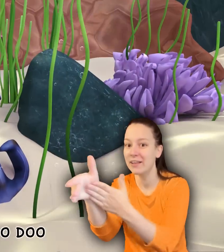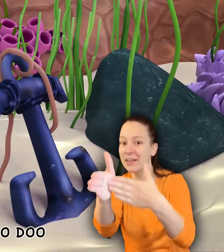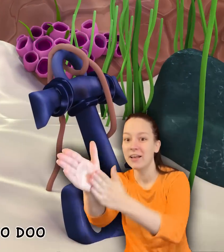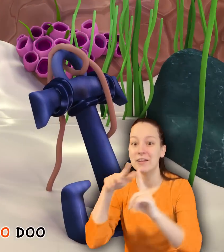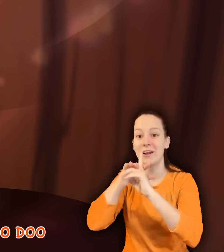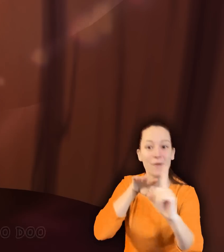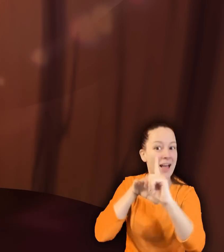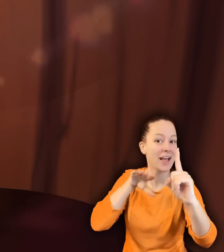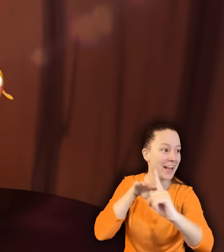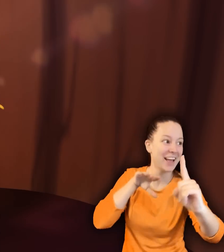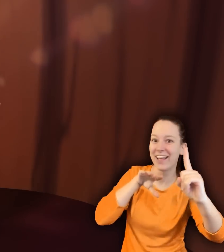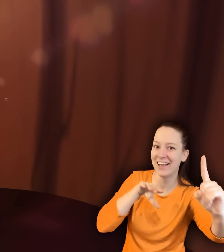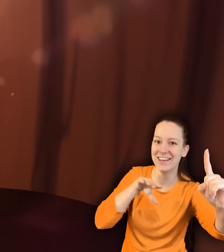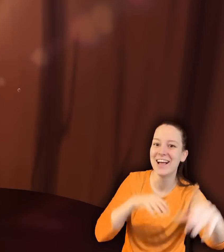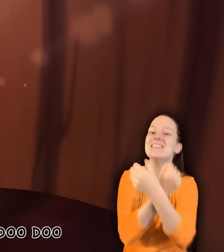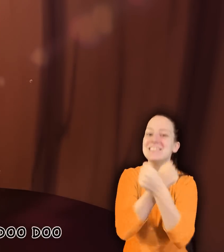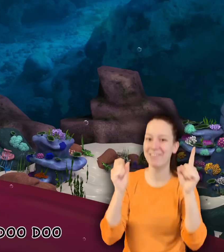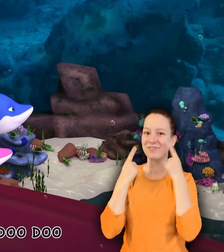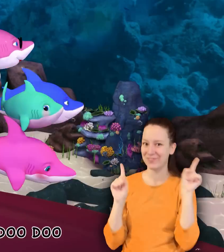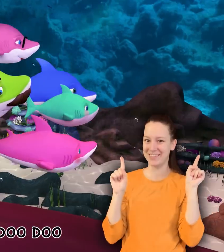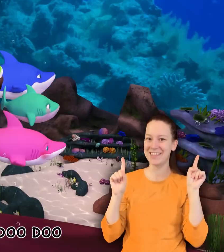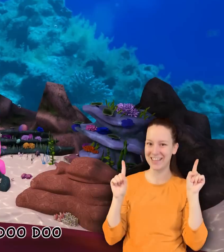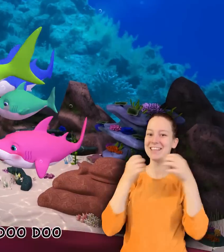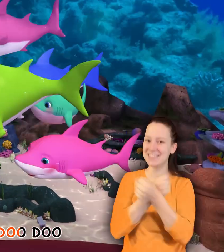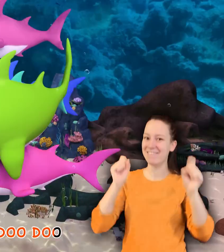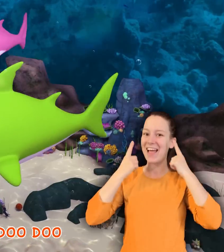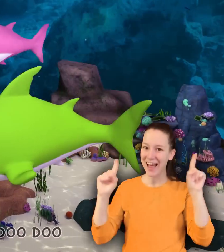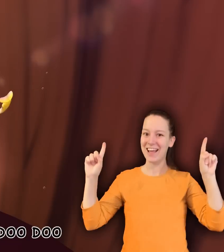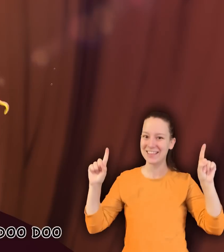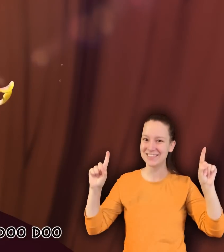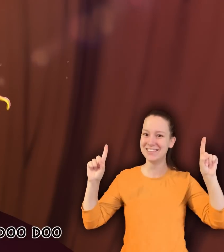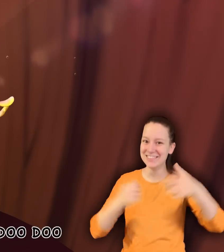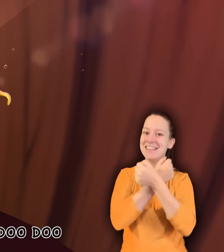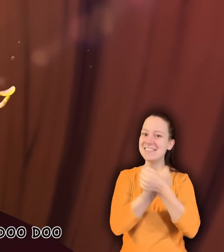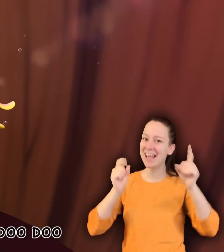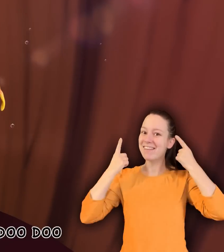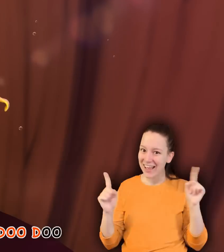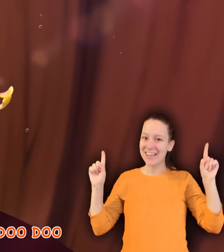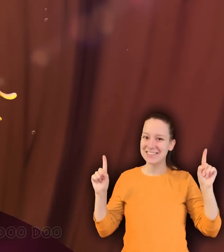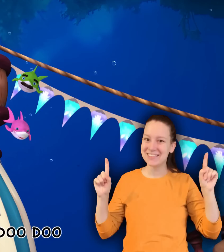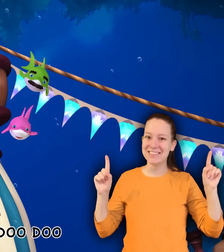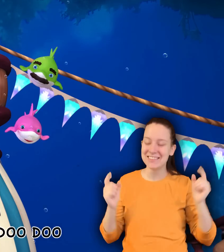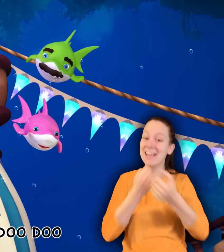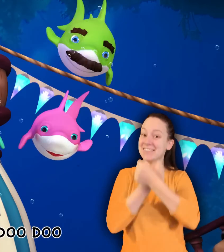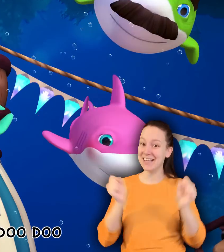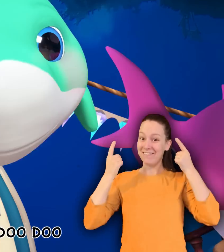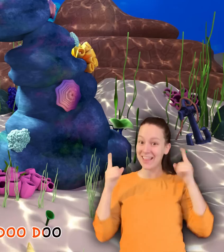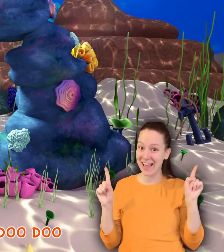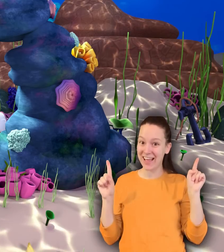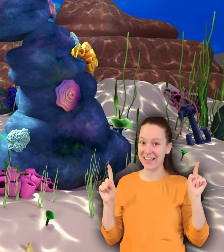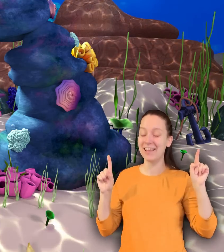away do run away safe at L do safe at L do do do safe at